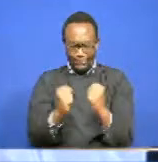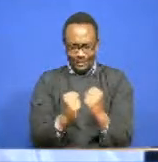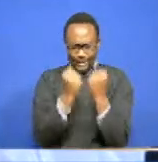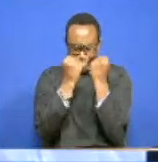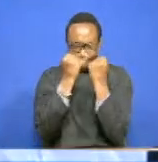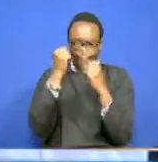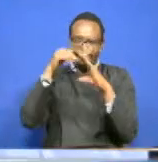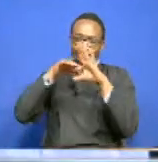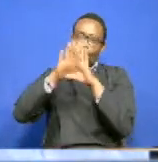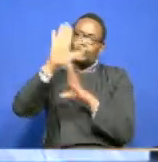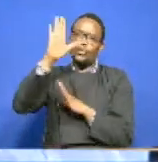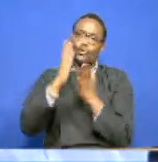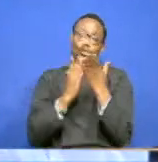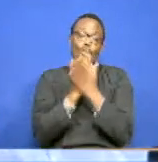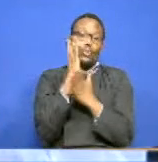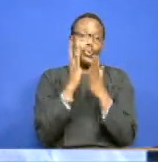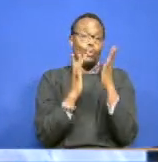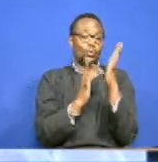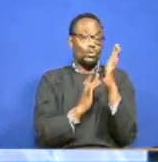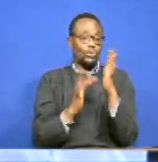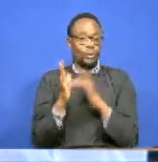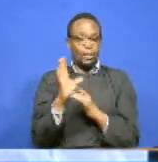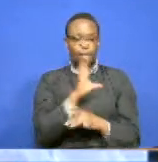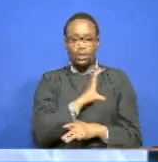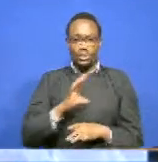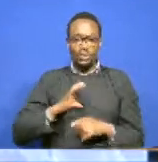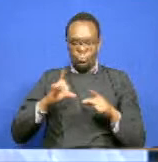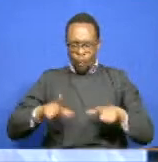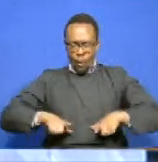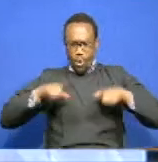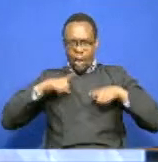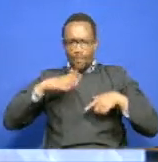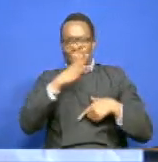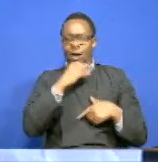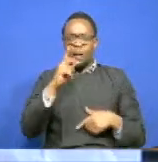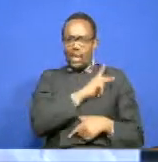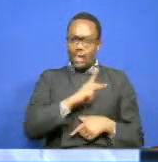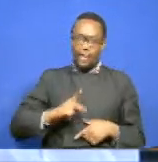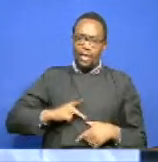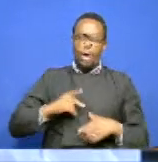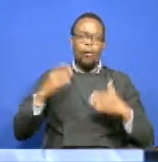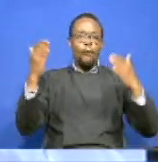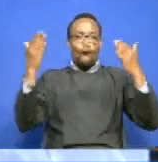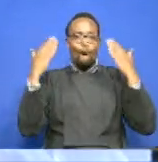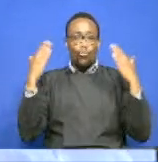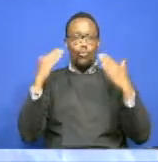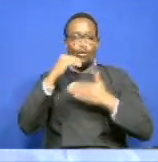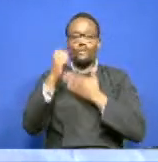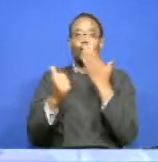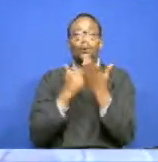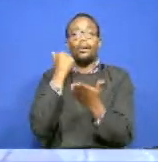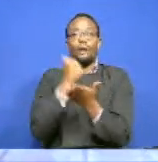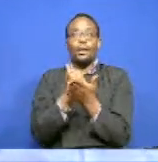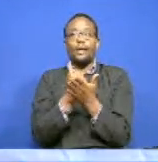in you, through Jesus Christ, who lives and reigns with you forever and ever.